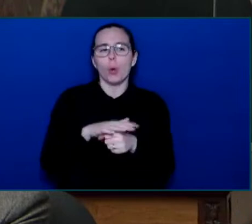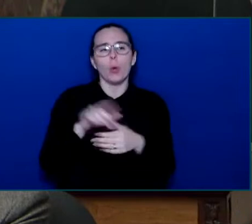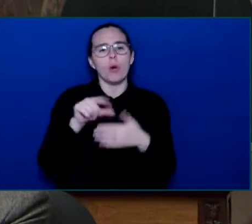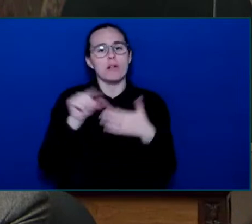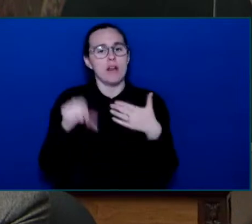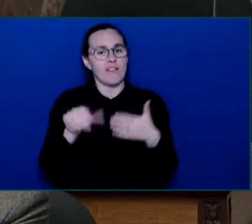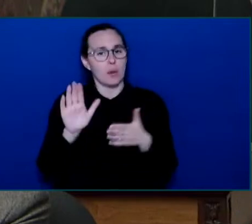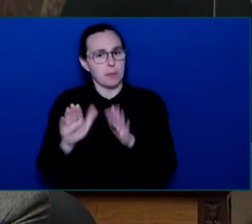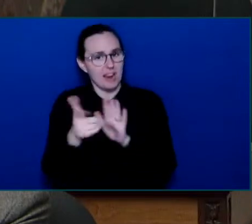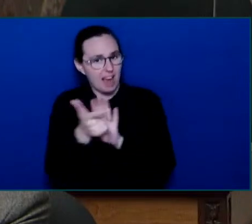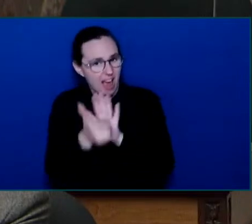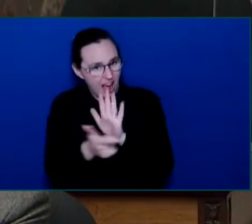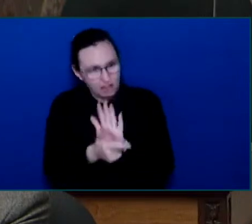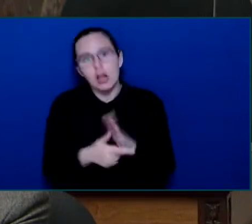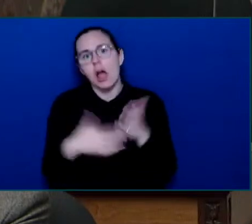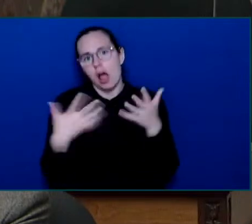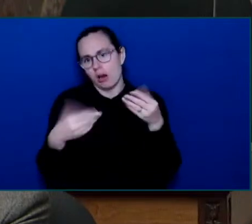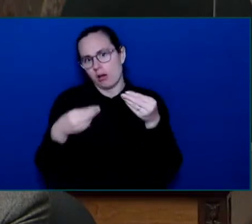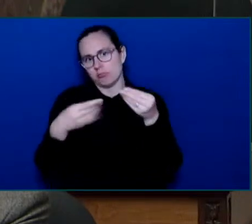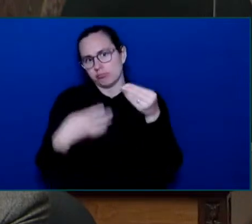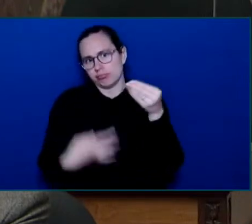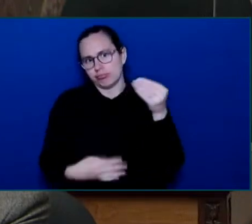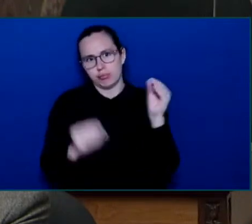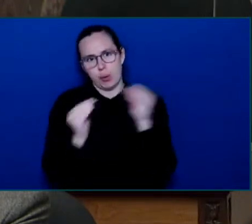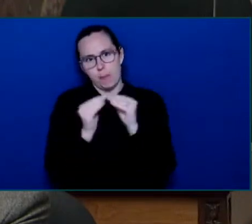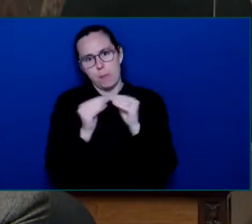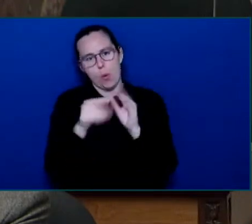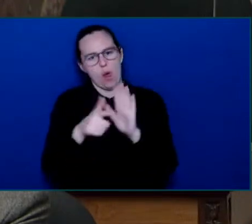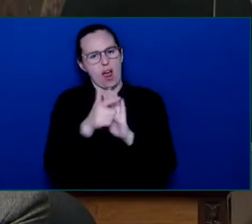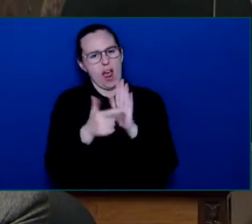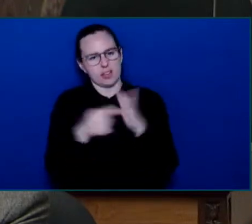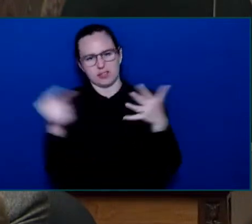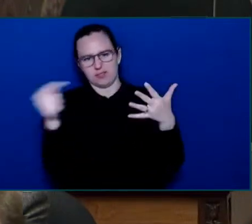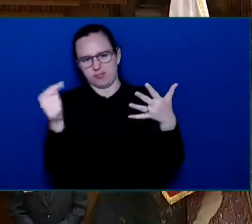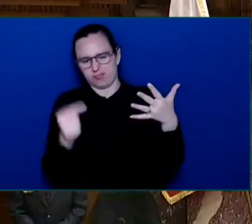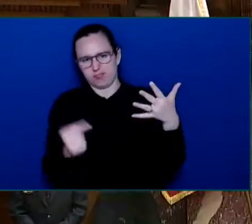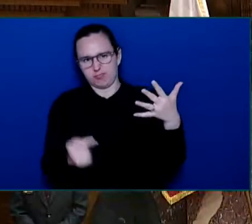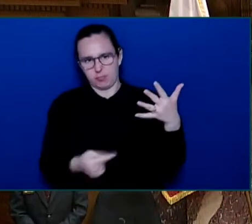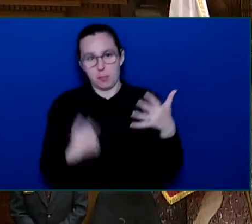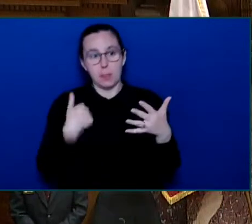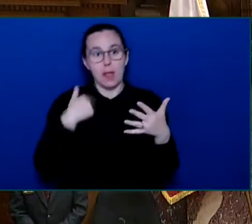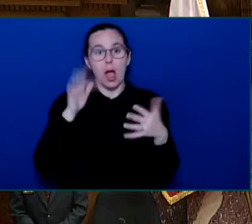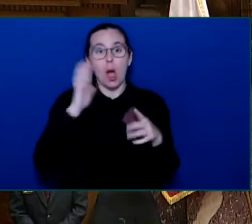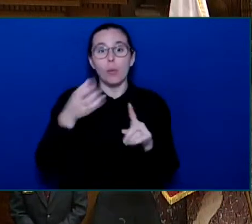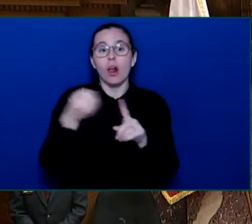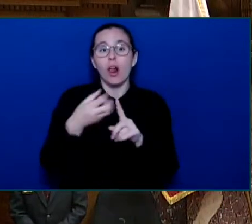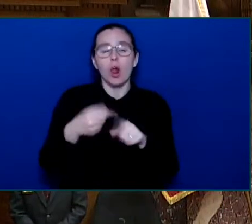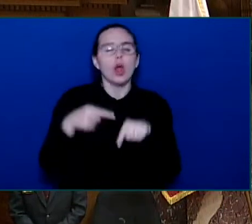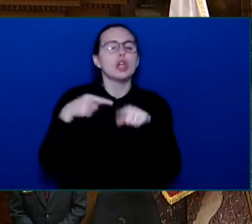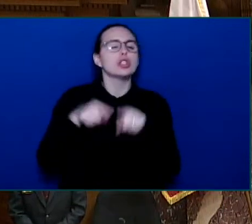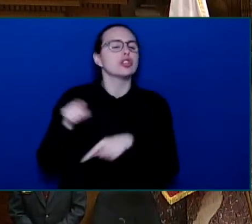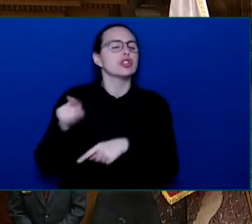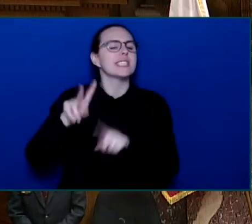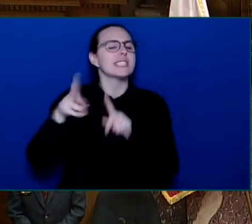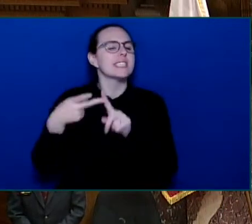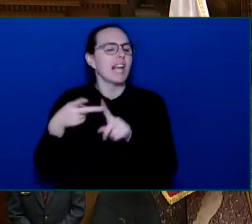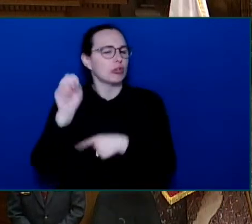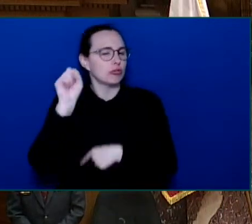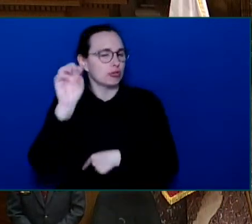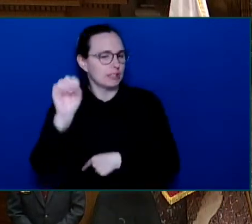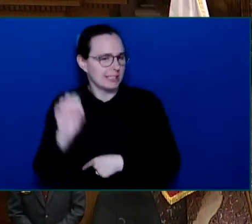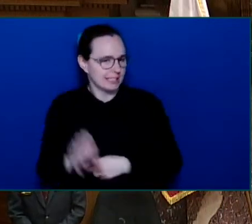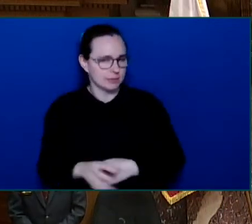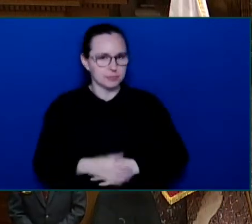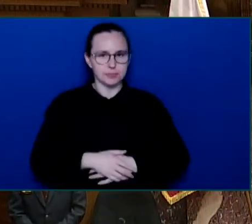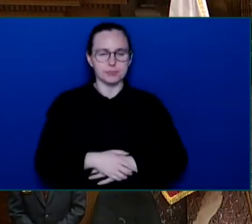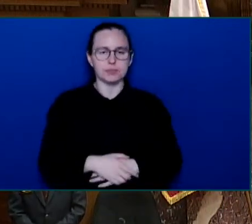elaborate on the nature of these amendments during the second reading of this bill. Member, the question is the first reading of the bill. All those in favour say